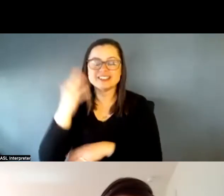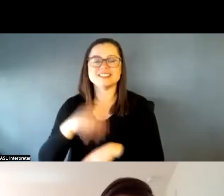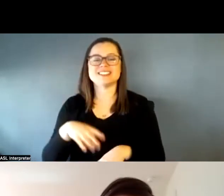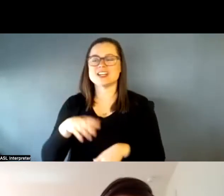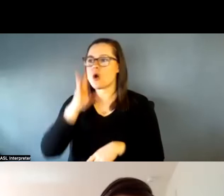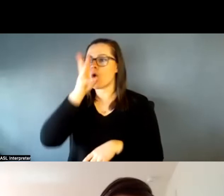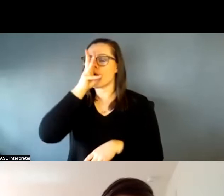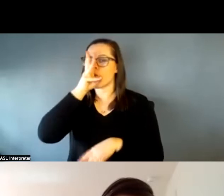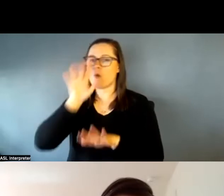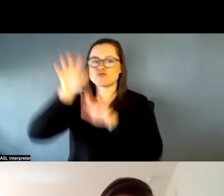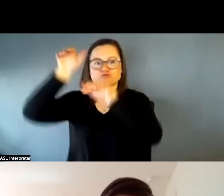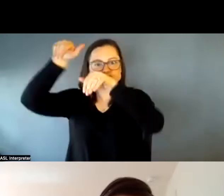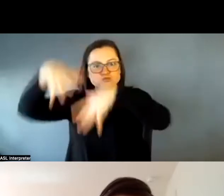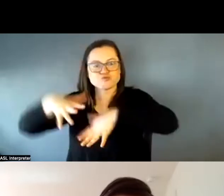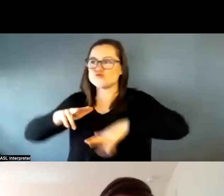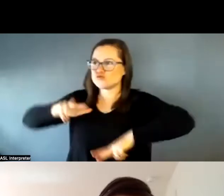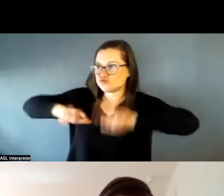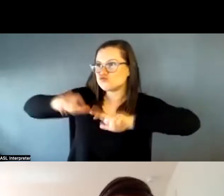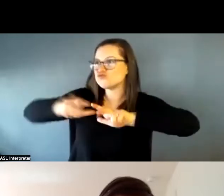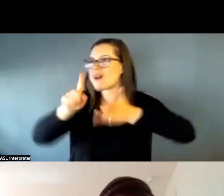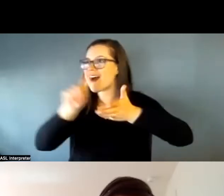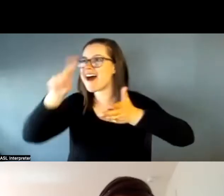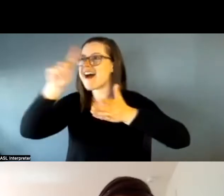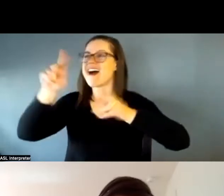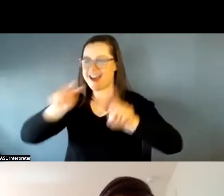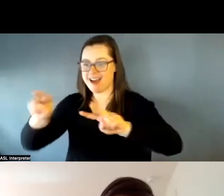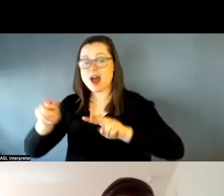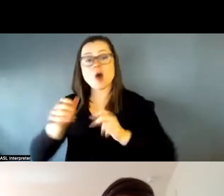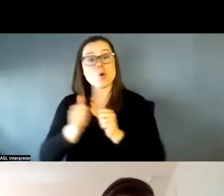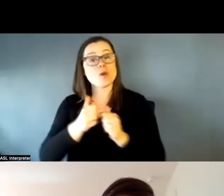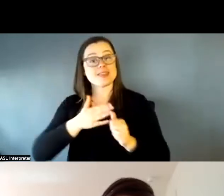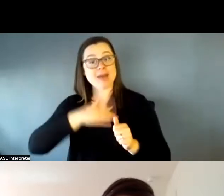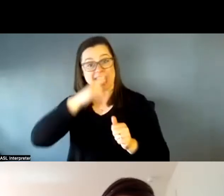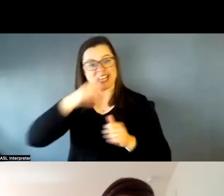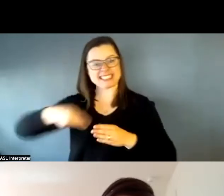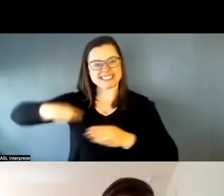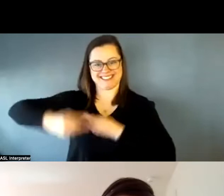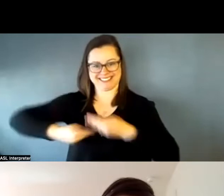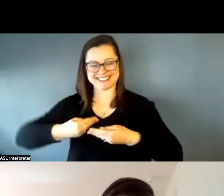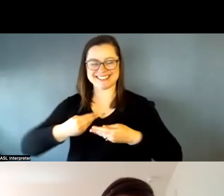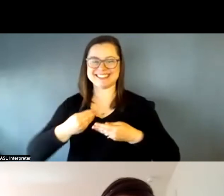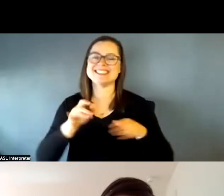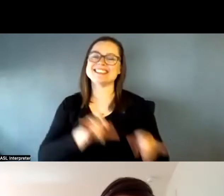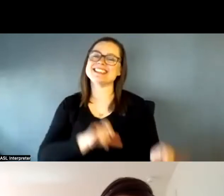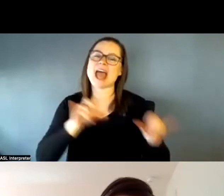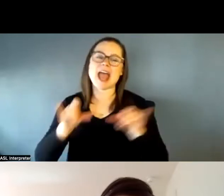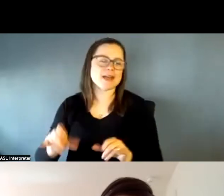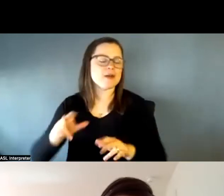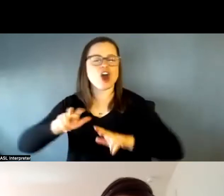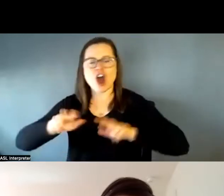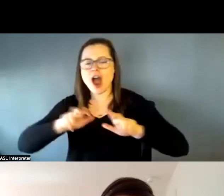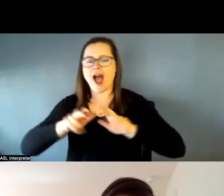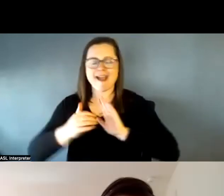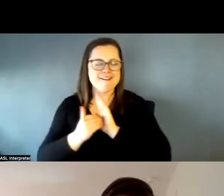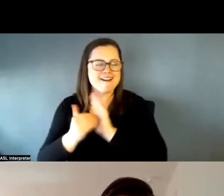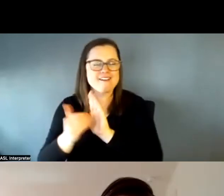And I've continued doing that with my children. We hike all the time. You know, we find